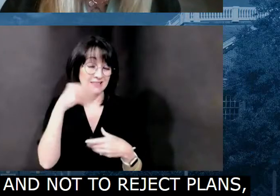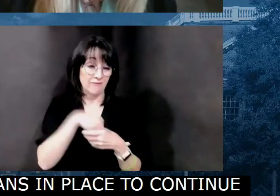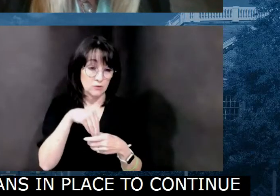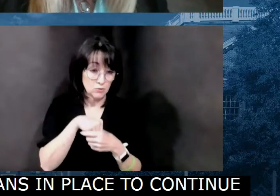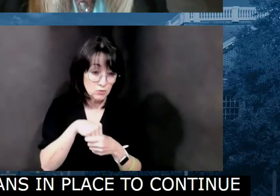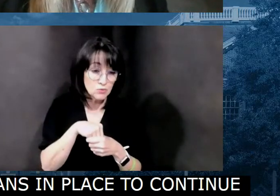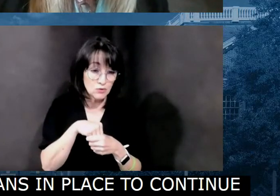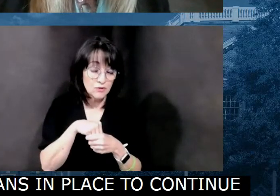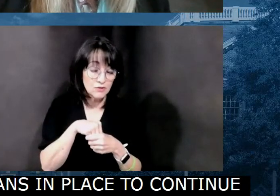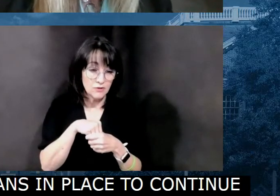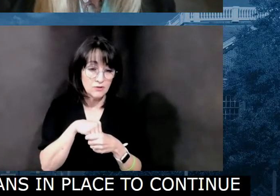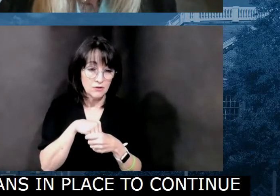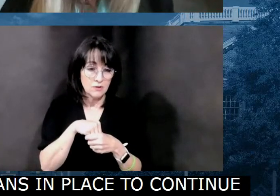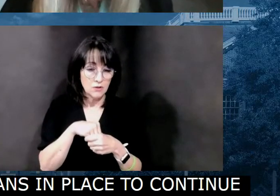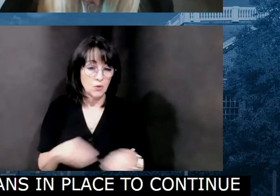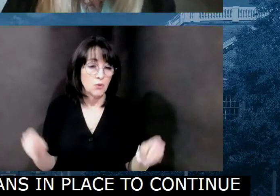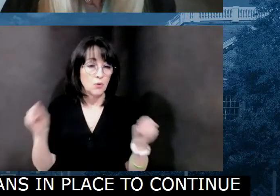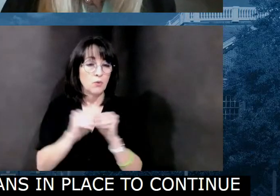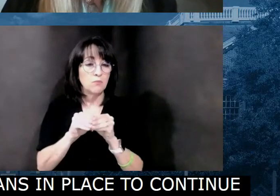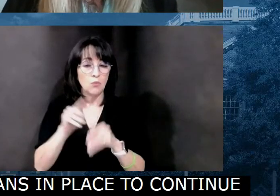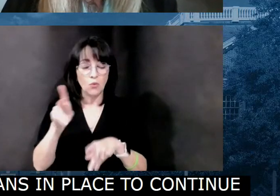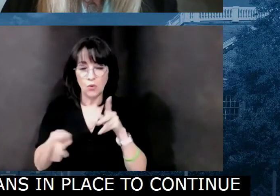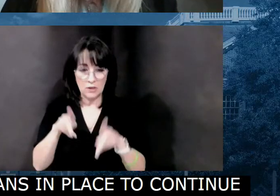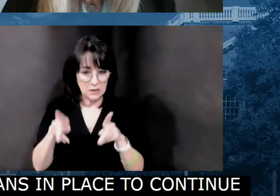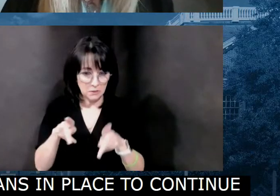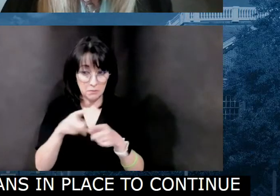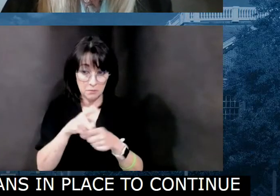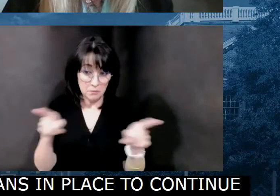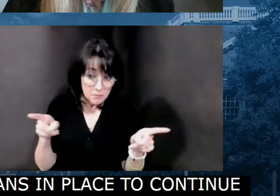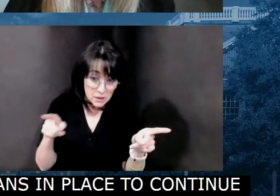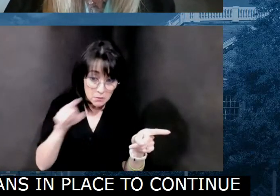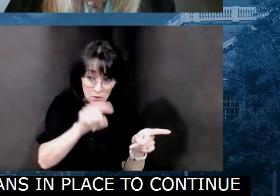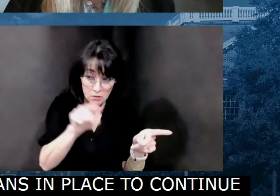Where there may be more people who are not vaccinated.